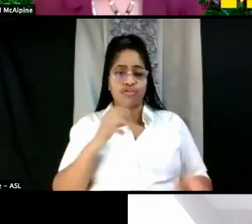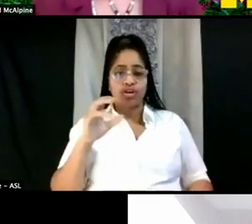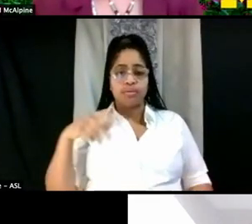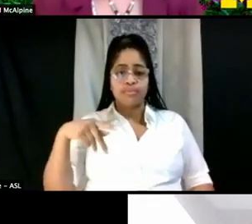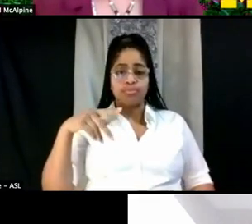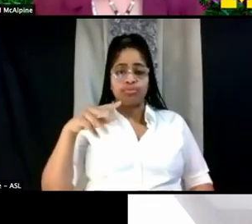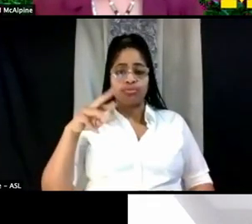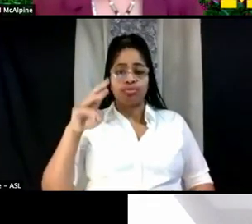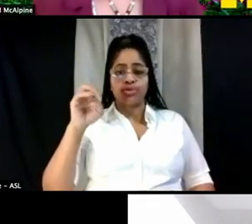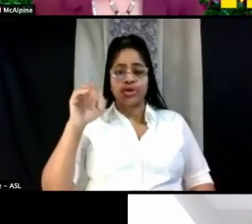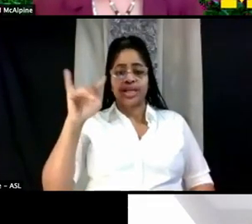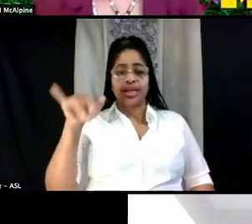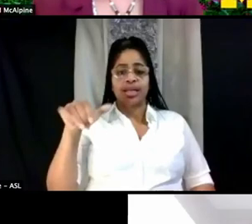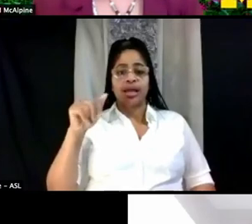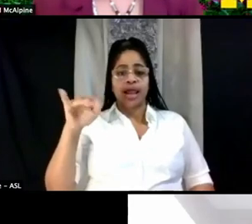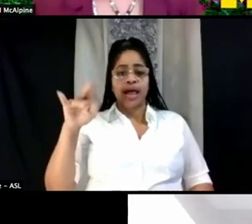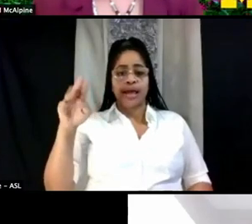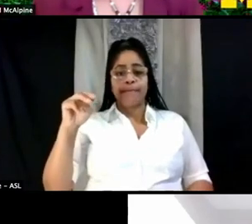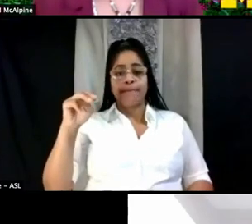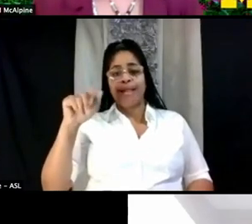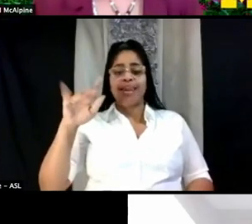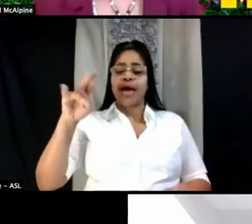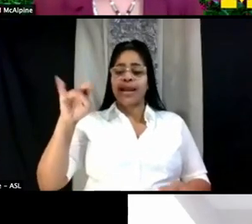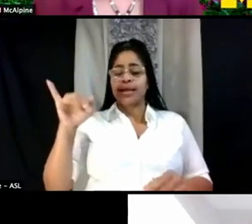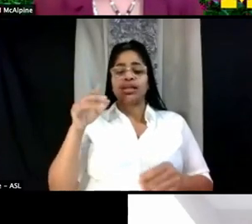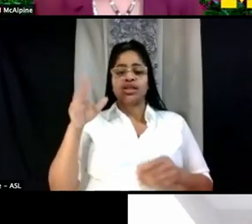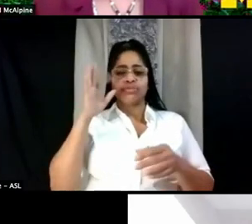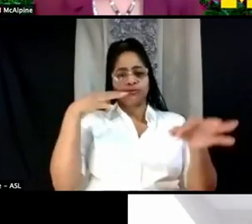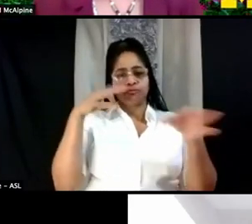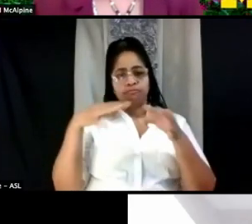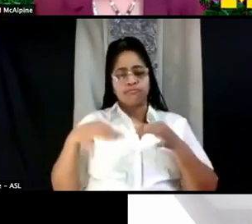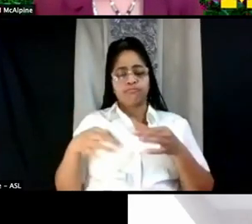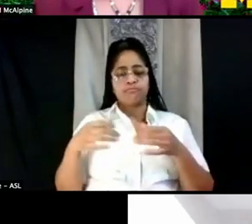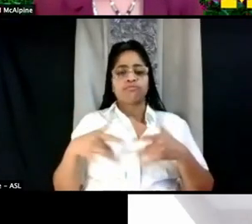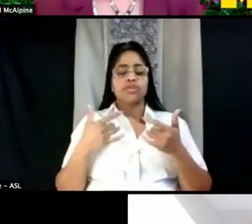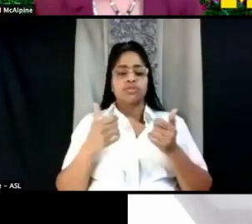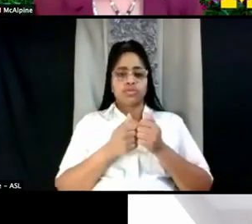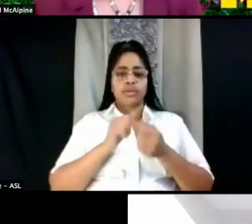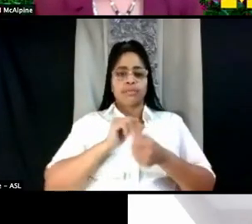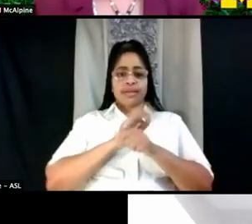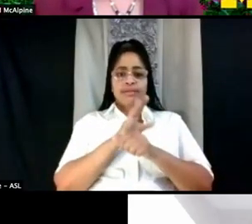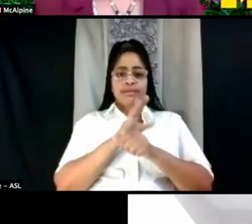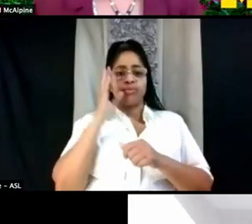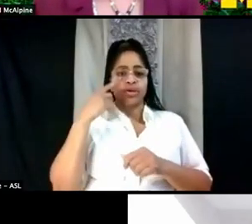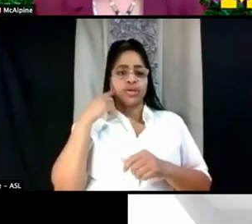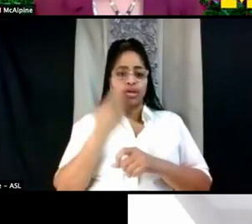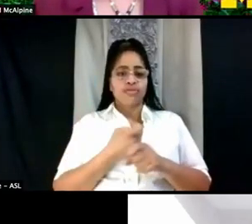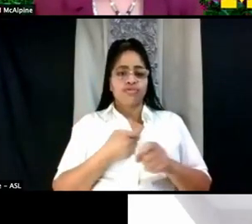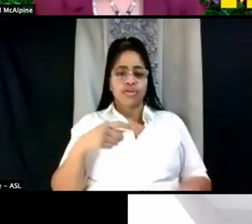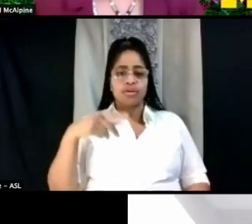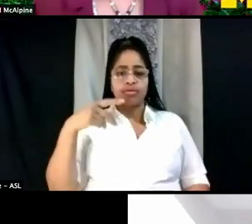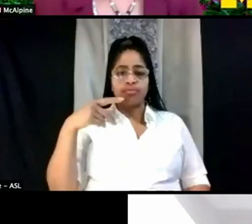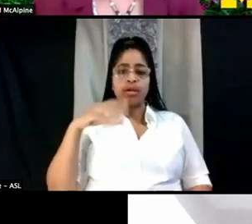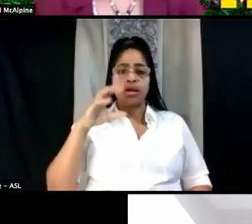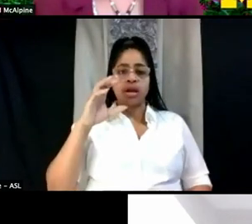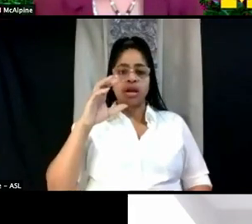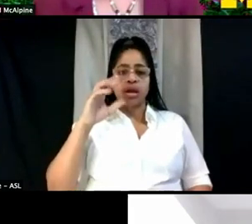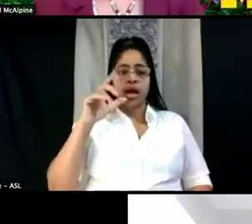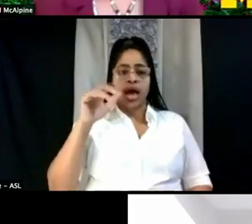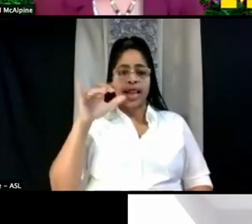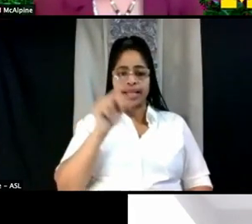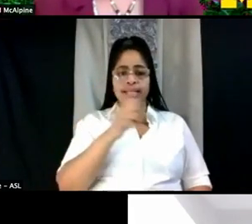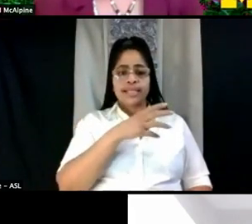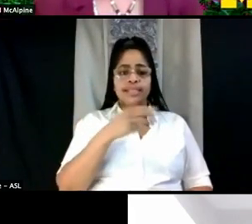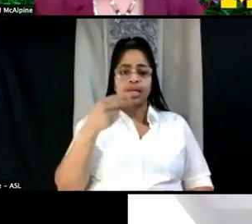us an update on campus conditions in the pandemic. We'll hear also from Provost Collins and Vice President Harmon about updates